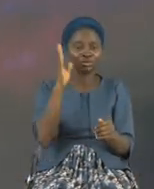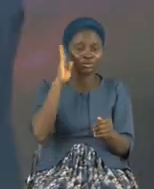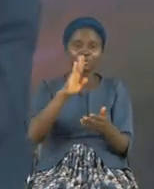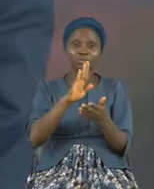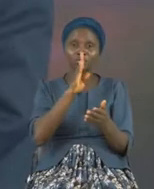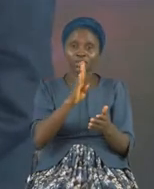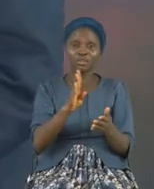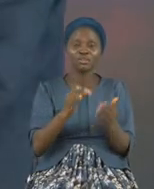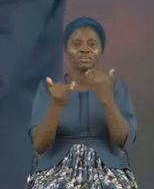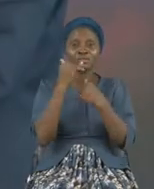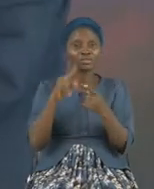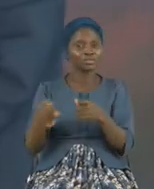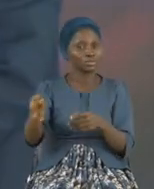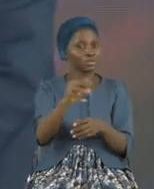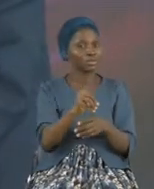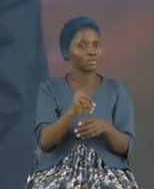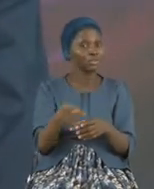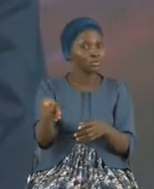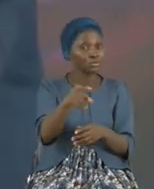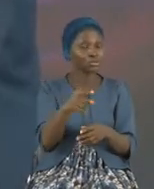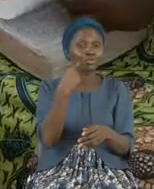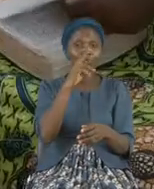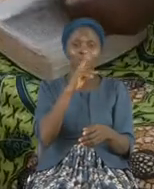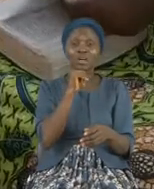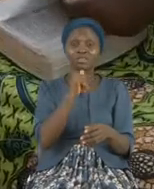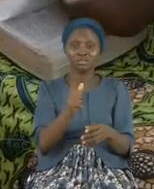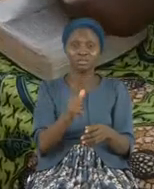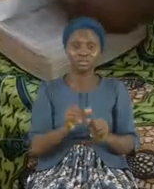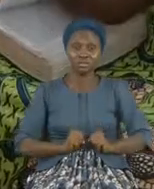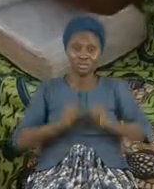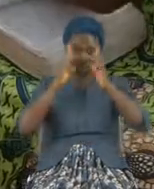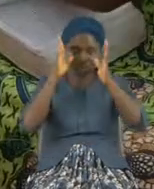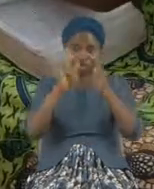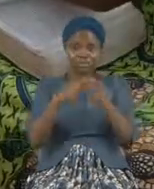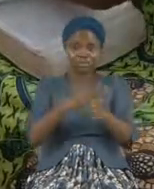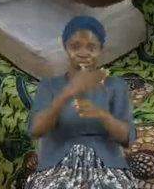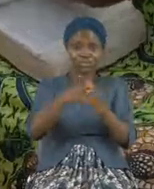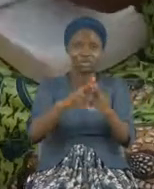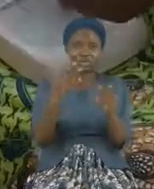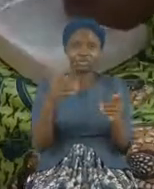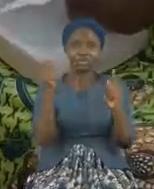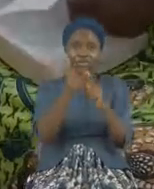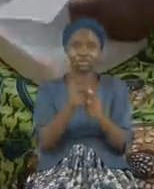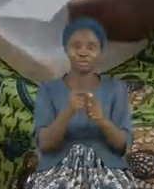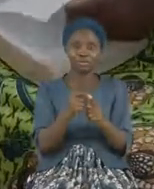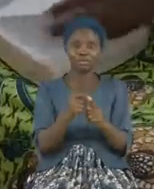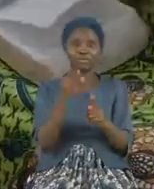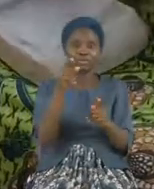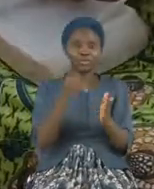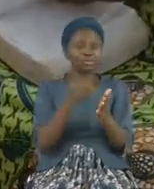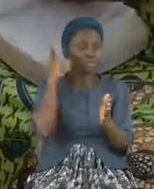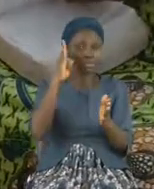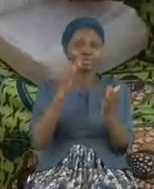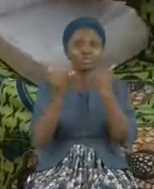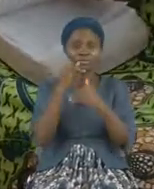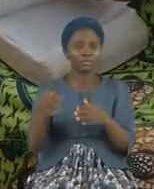those who are not submissive to the total revelation of the word is going to offend them. And Paul the apostle that